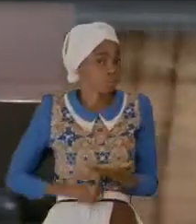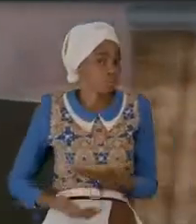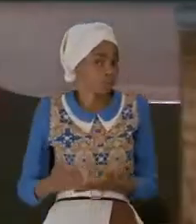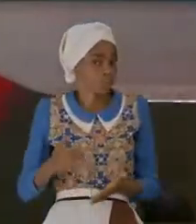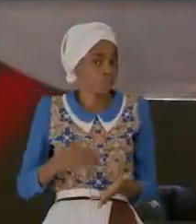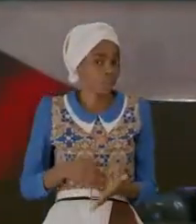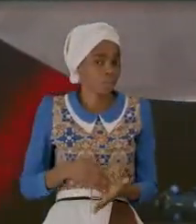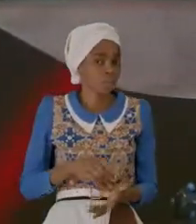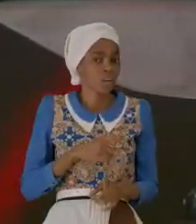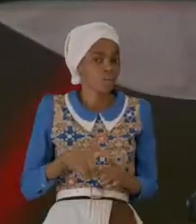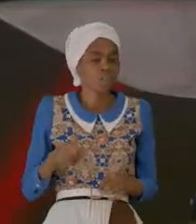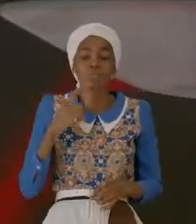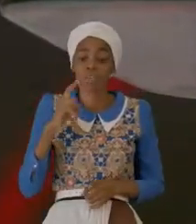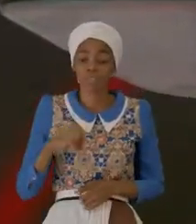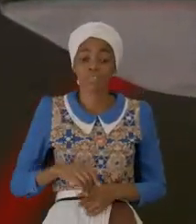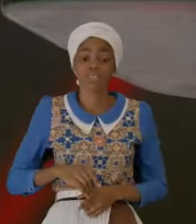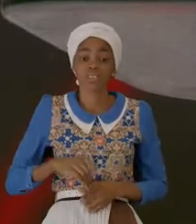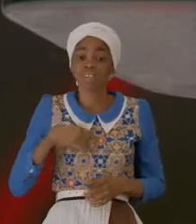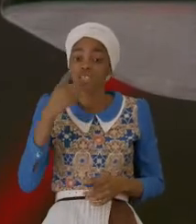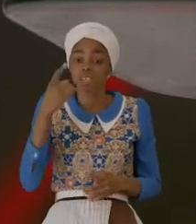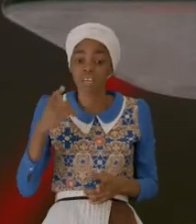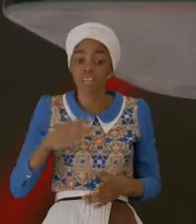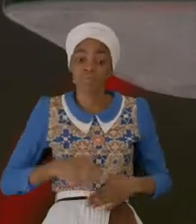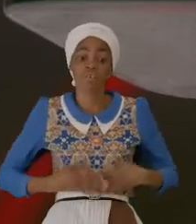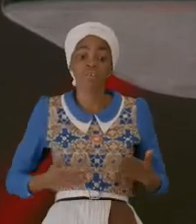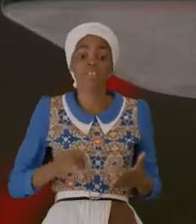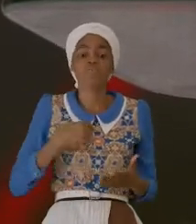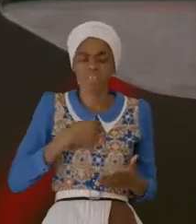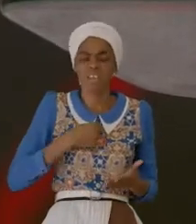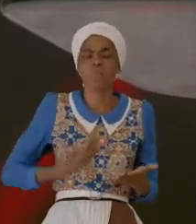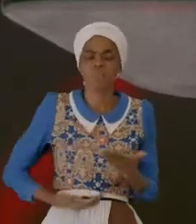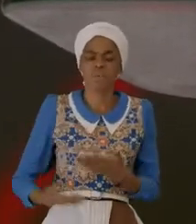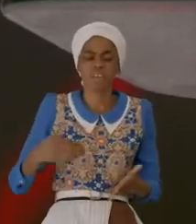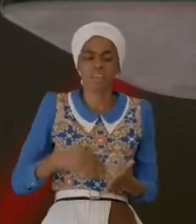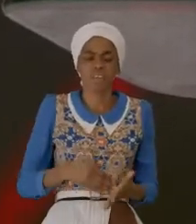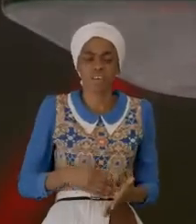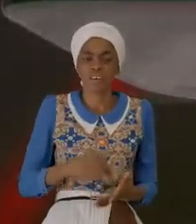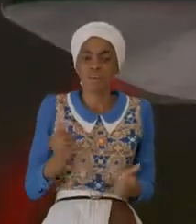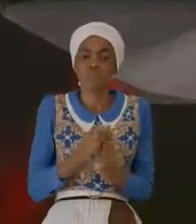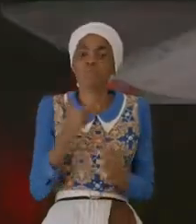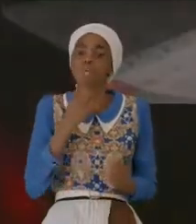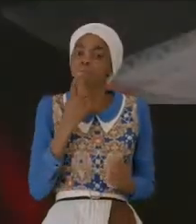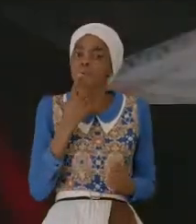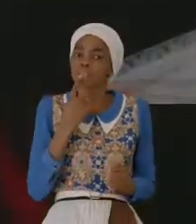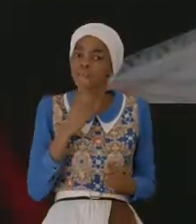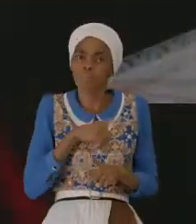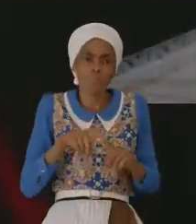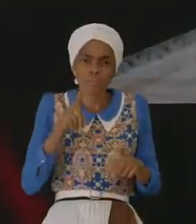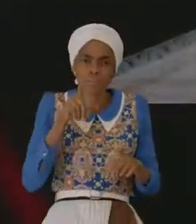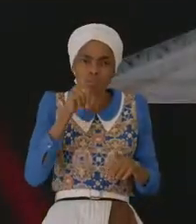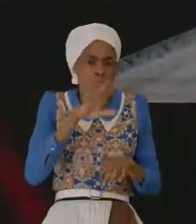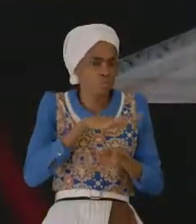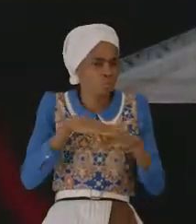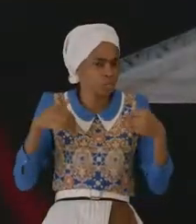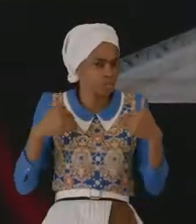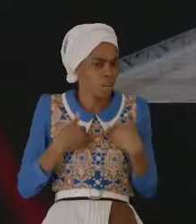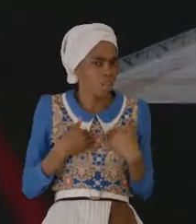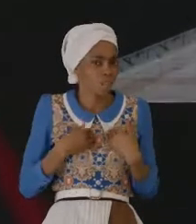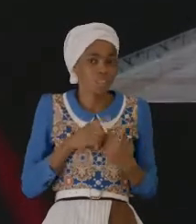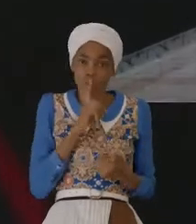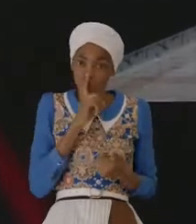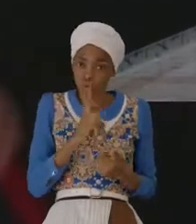professing to be born again Word of Mouth profession but you don't have the real